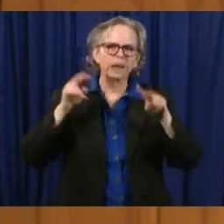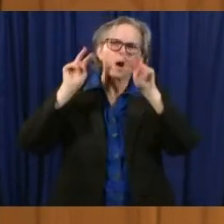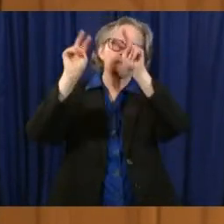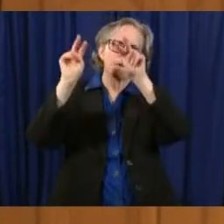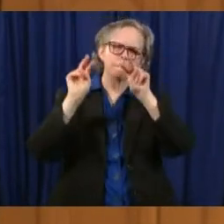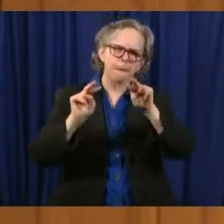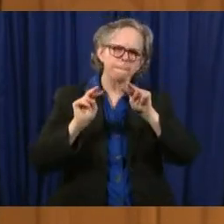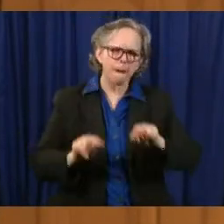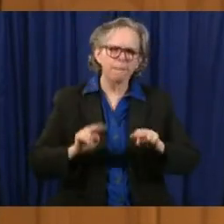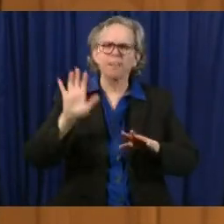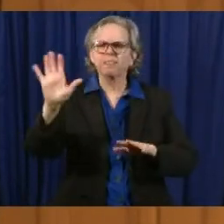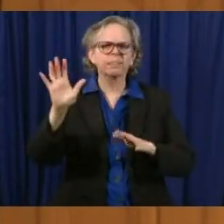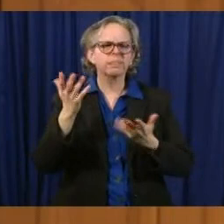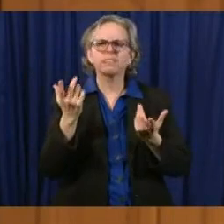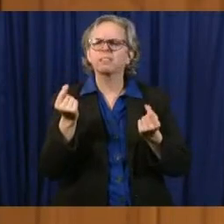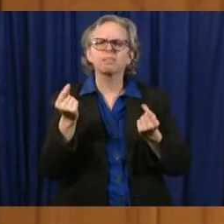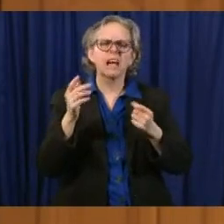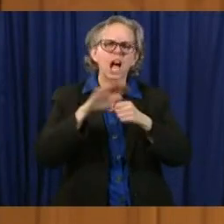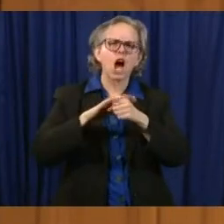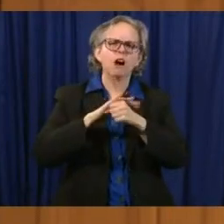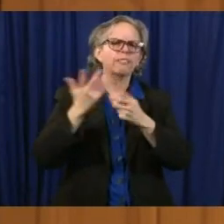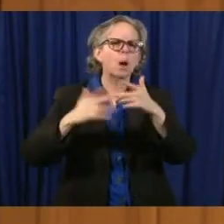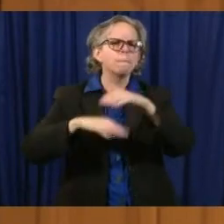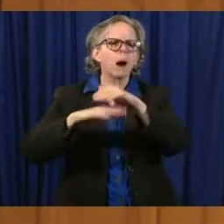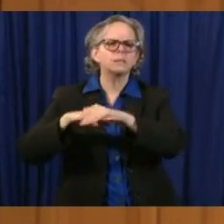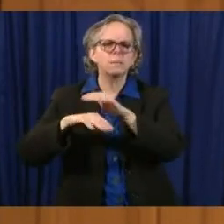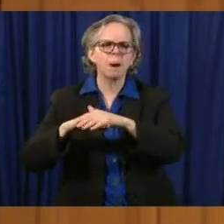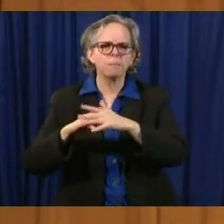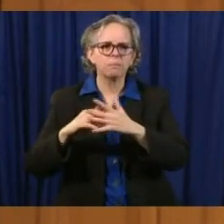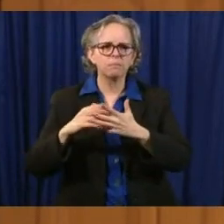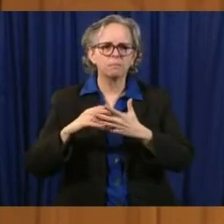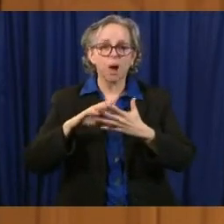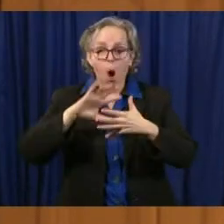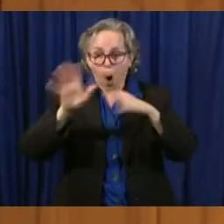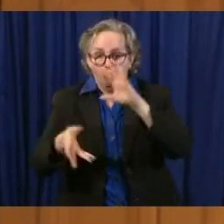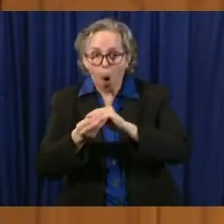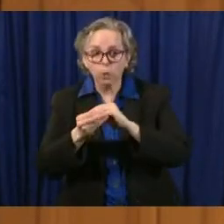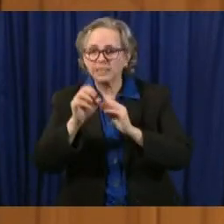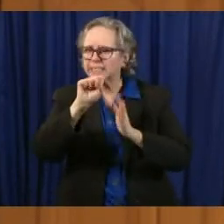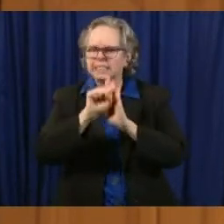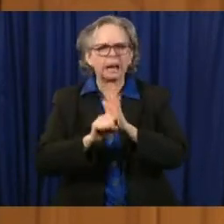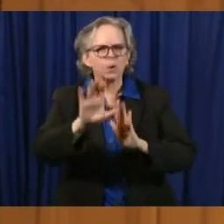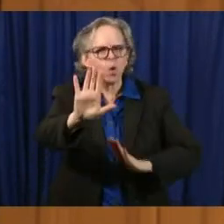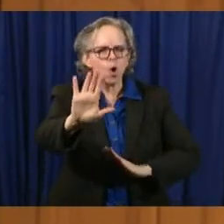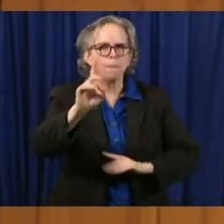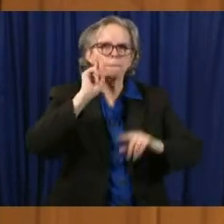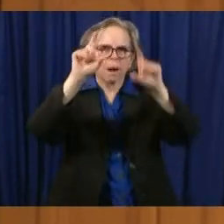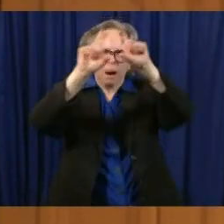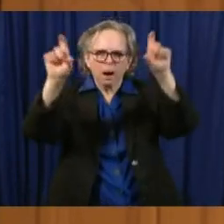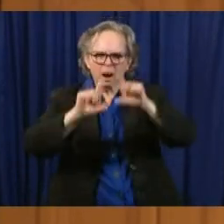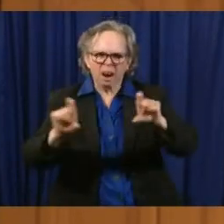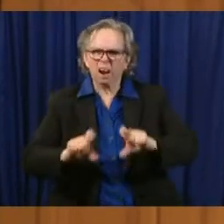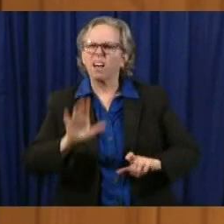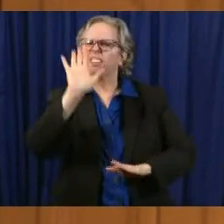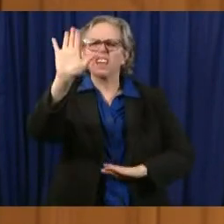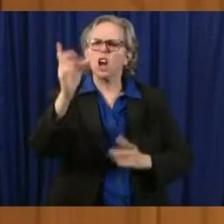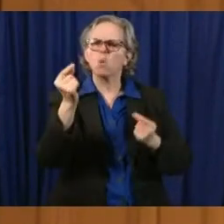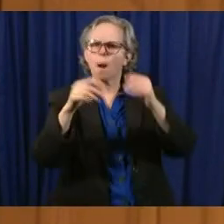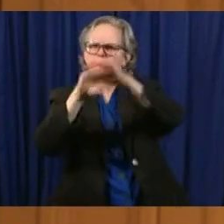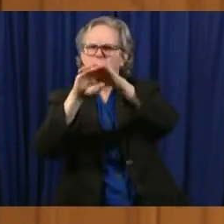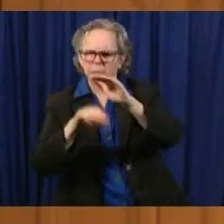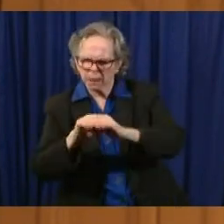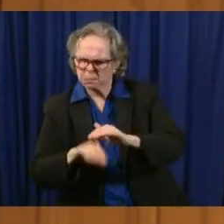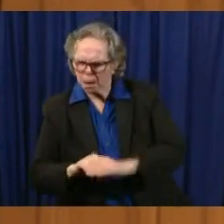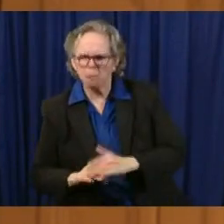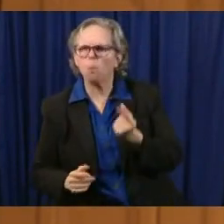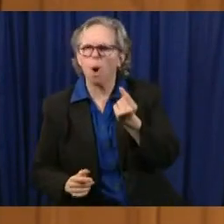we're working collectively in thirds. And then they made decisions to some parts of our state are moving forward a